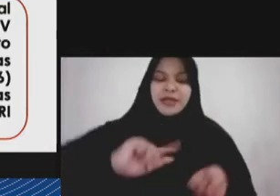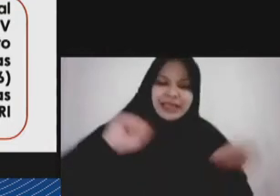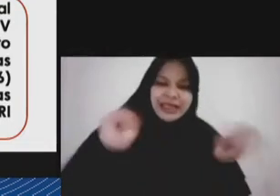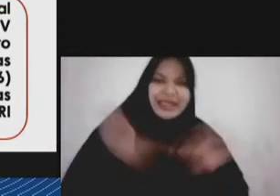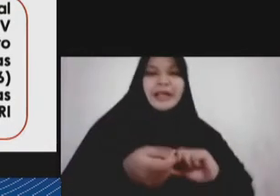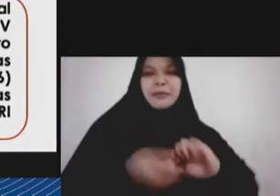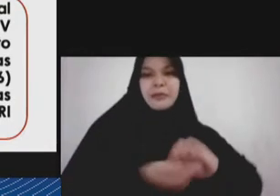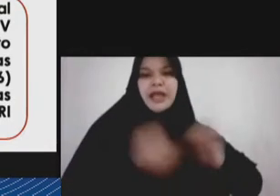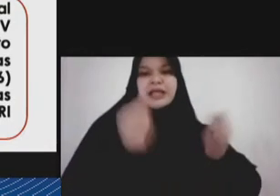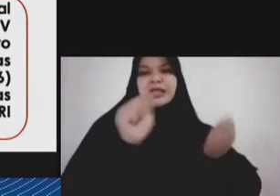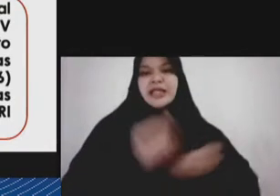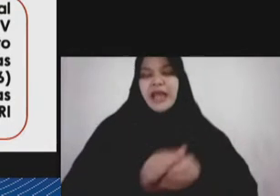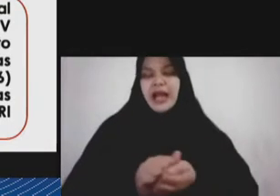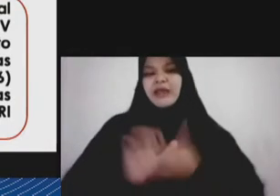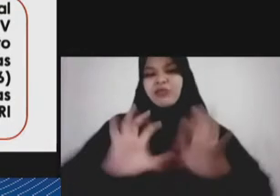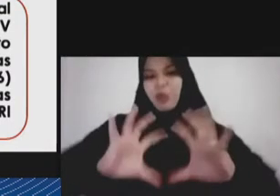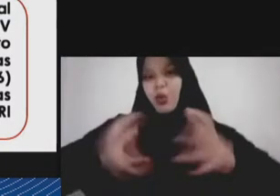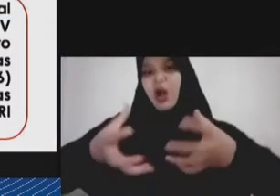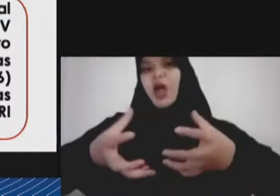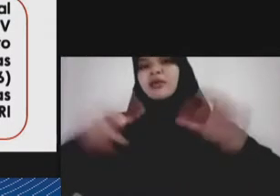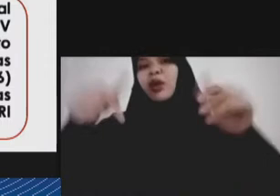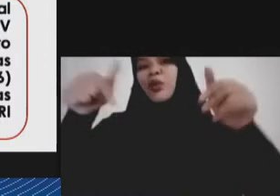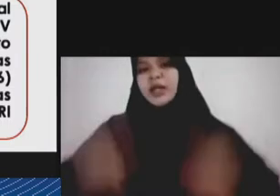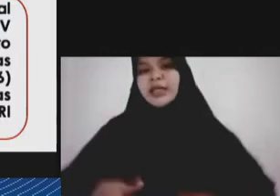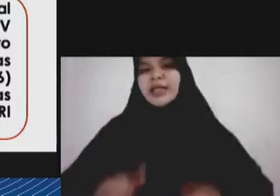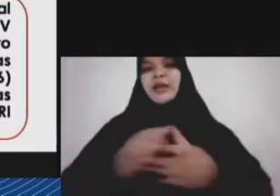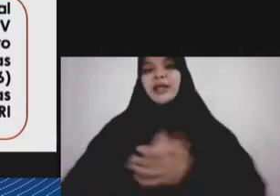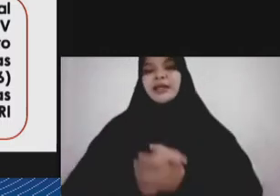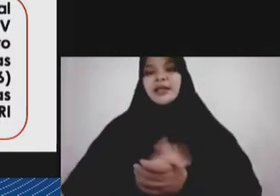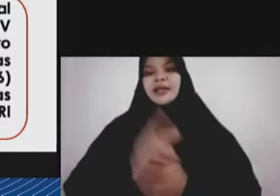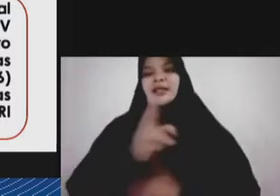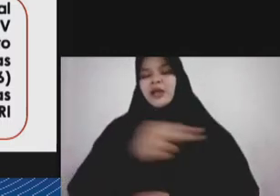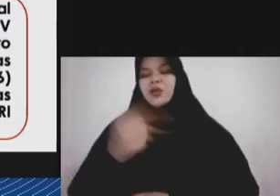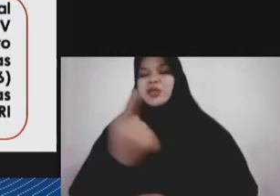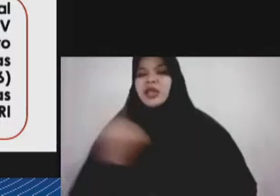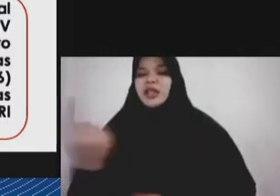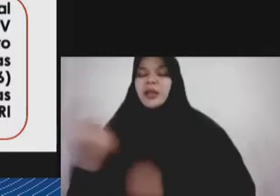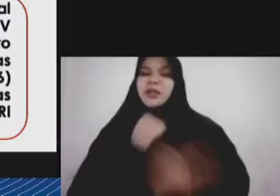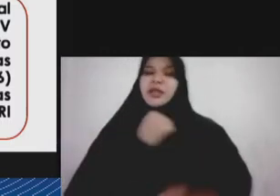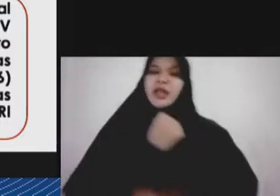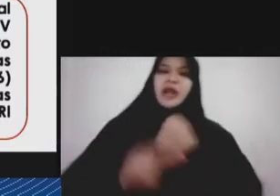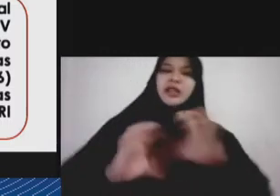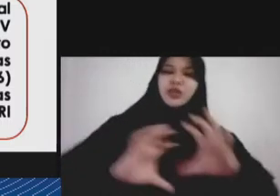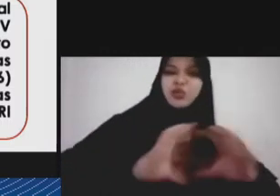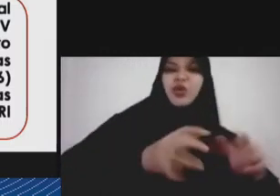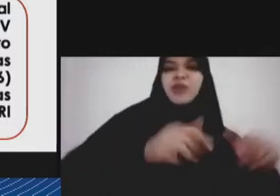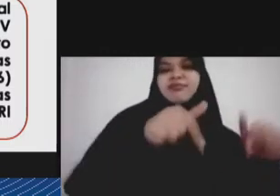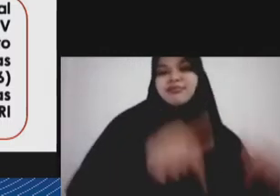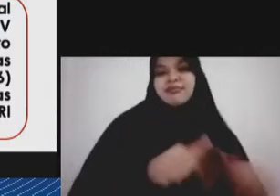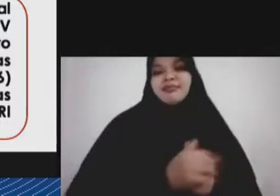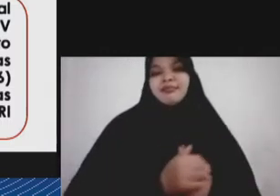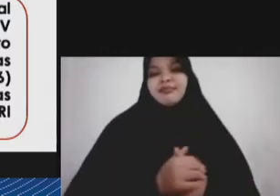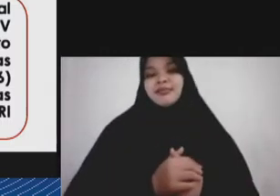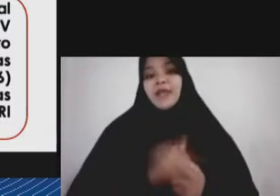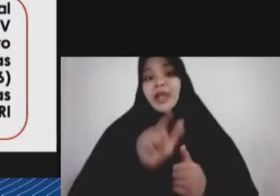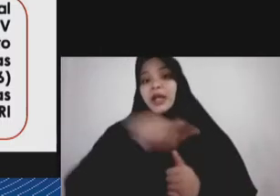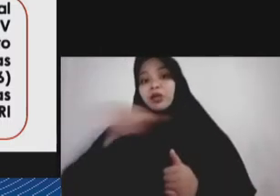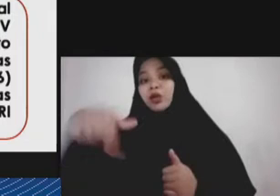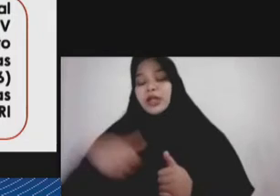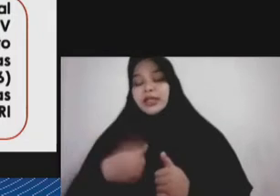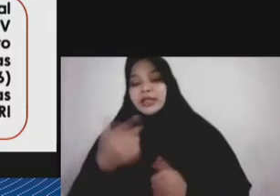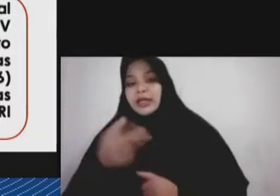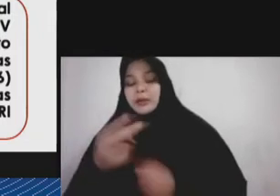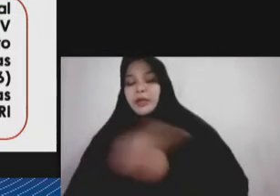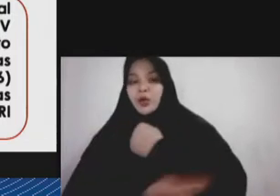of global and very worried about every country in the world. Not only occur in the developing countries, but